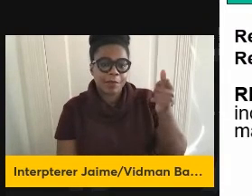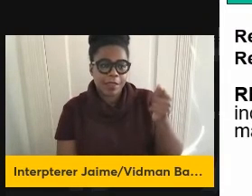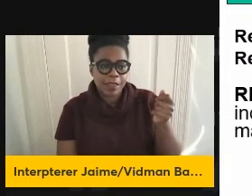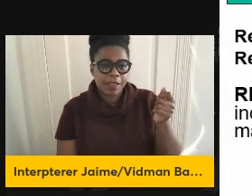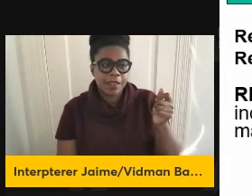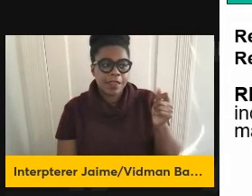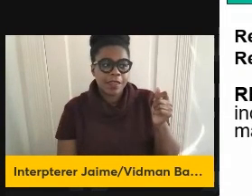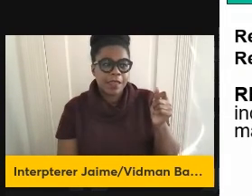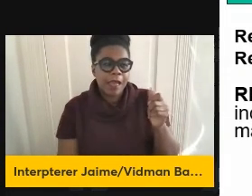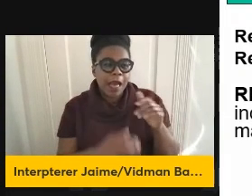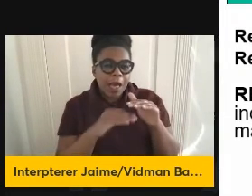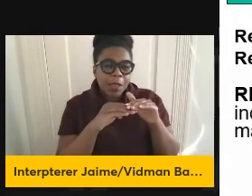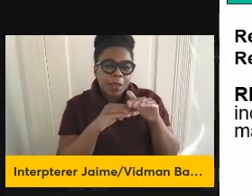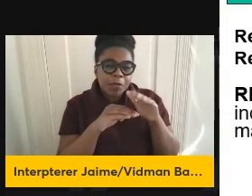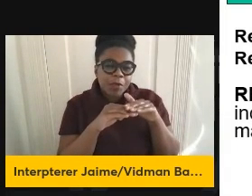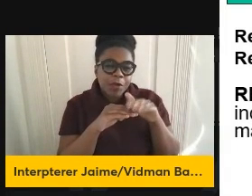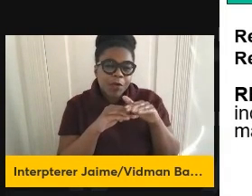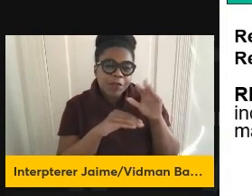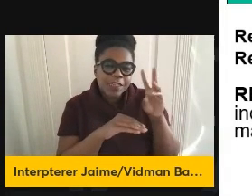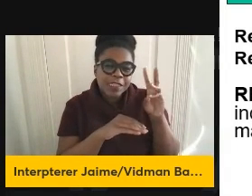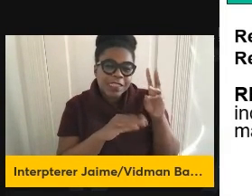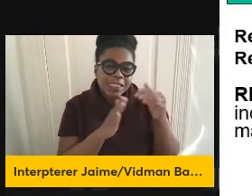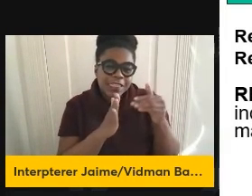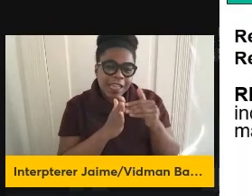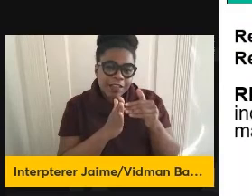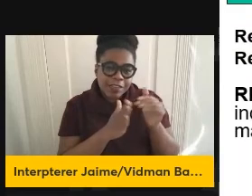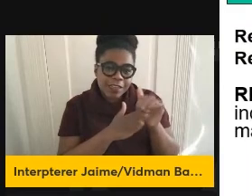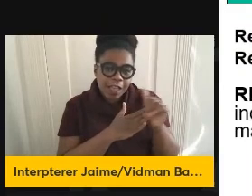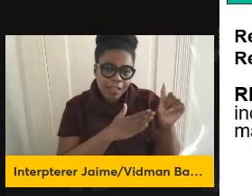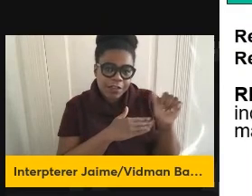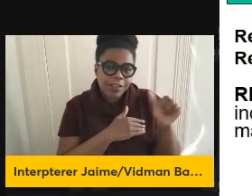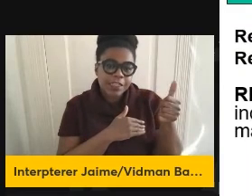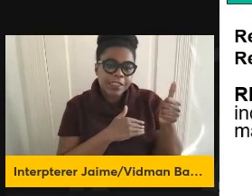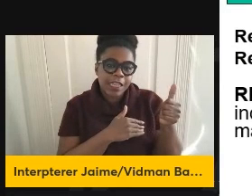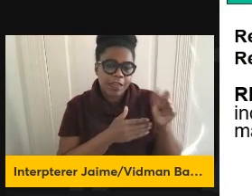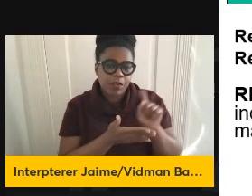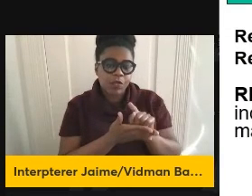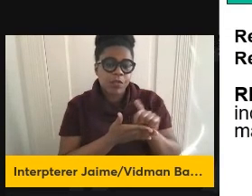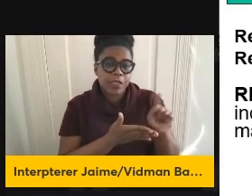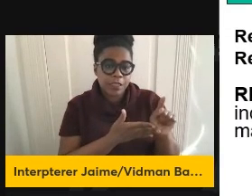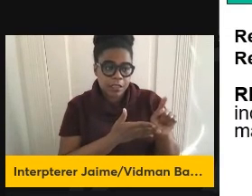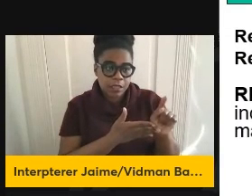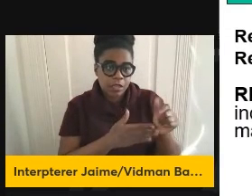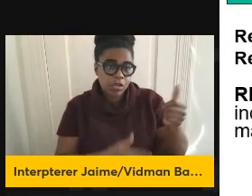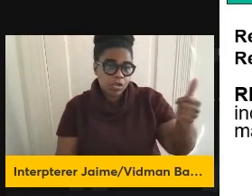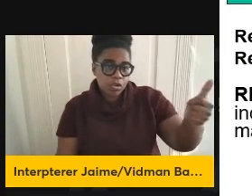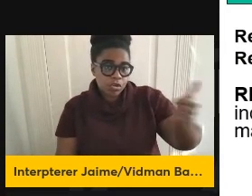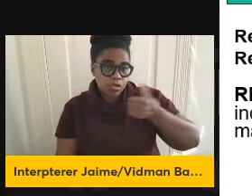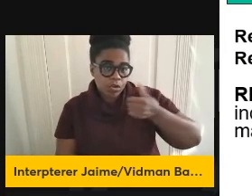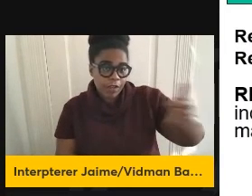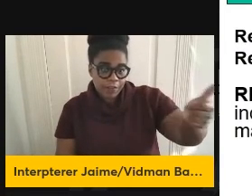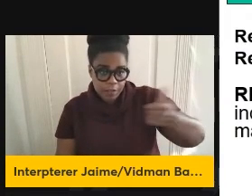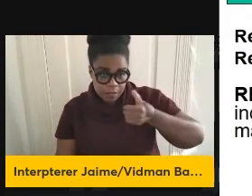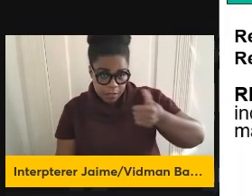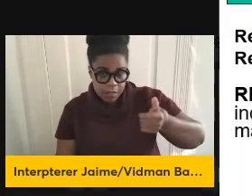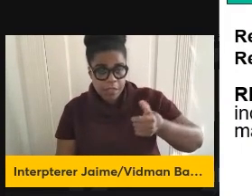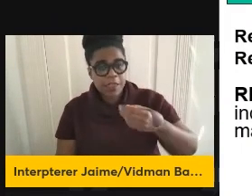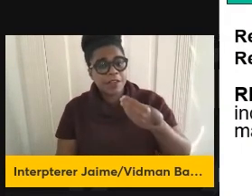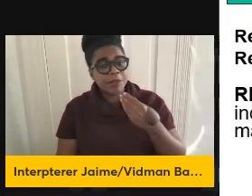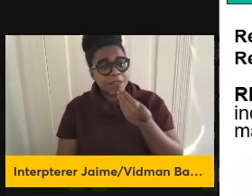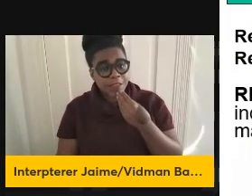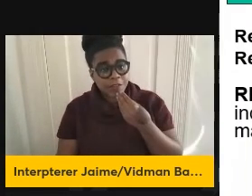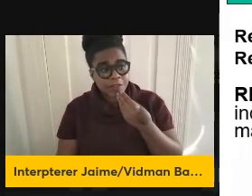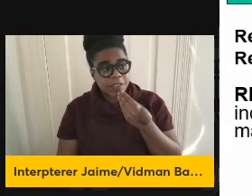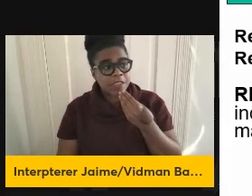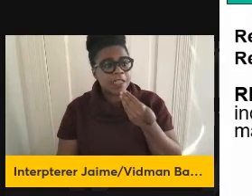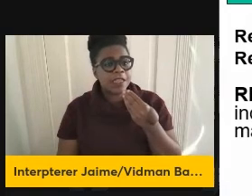$6,000, a little bit more this coming summer, for a 10-week program, travel to and from the program site, meals,